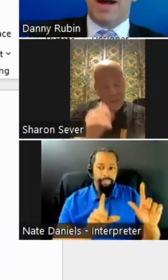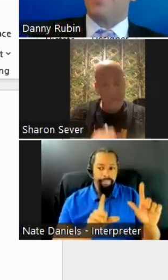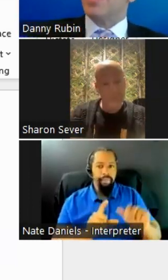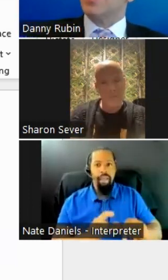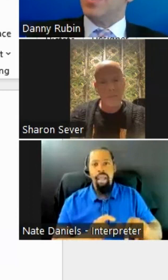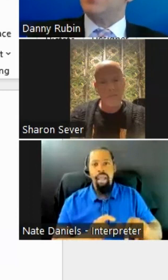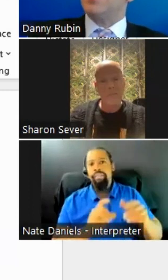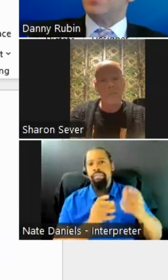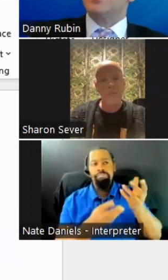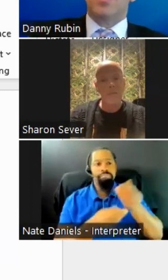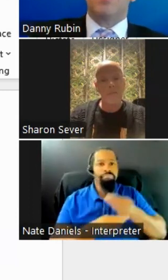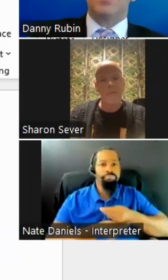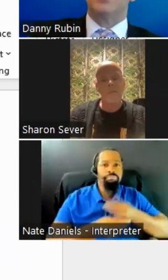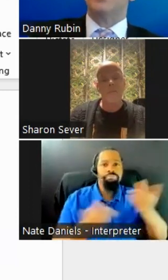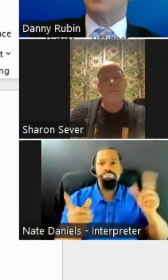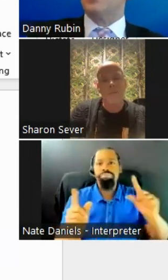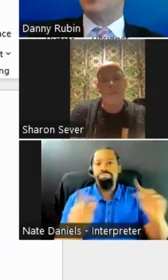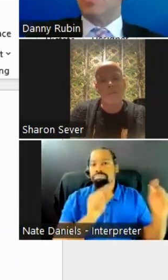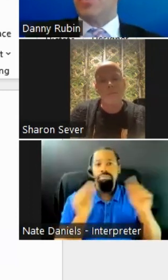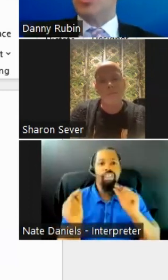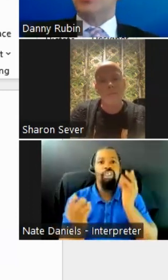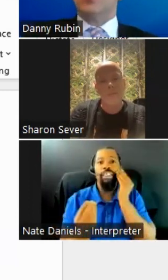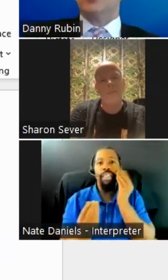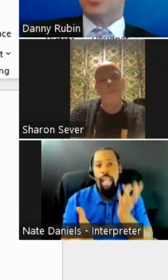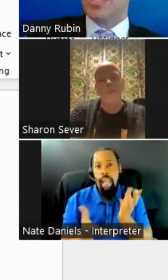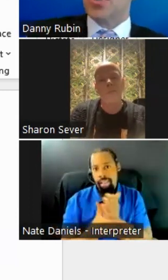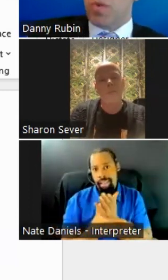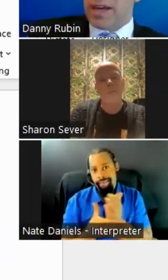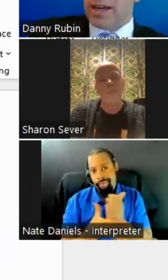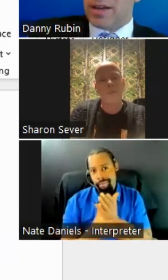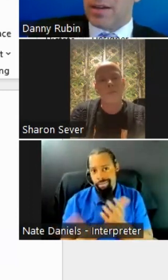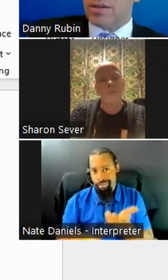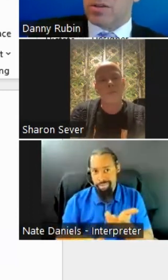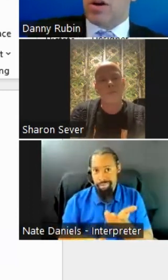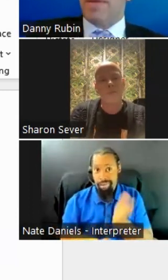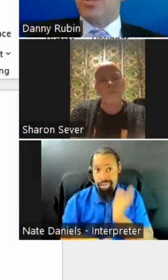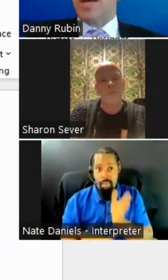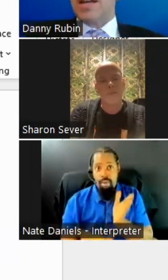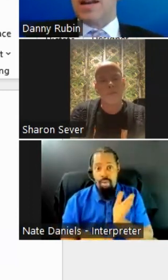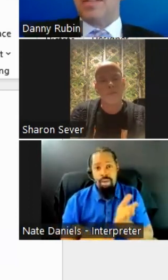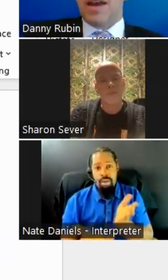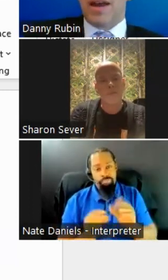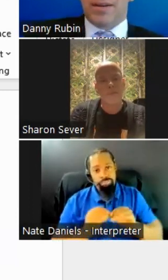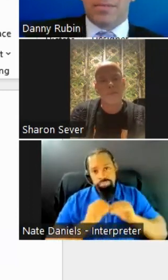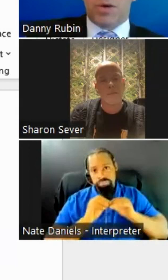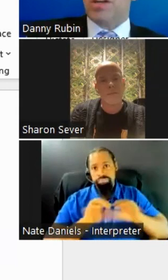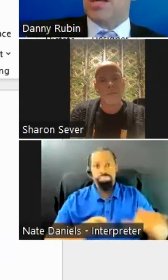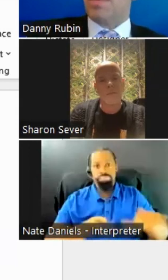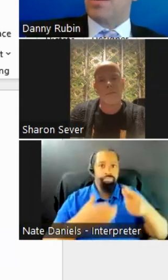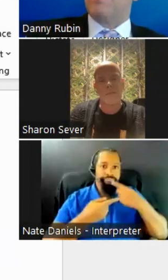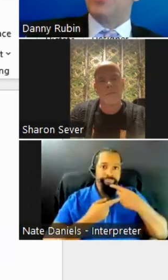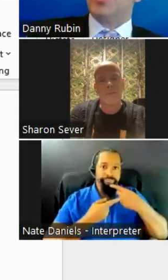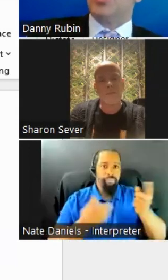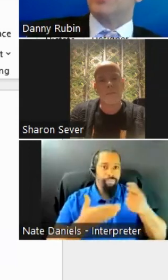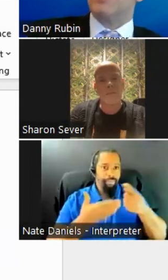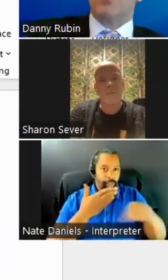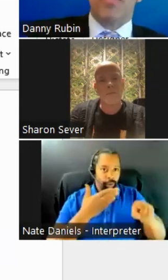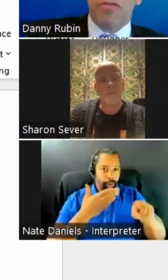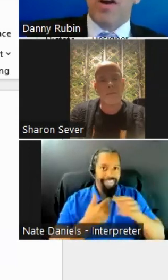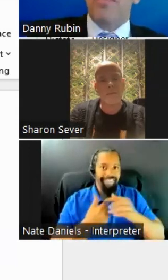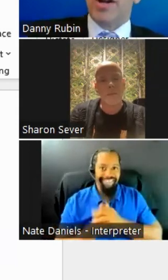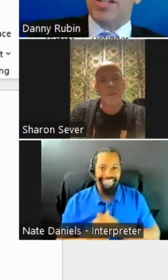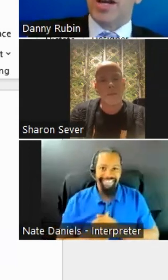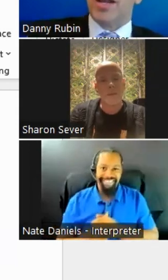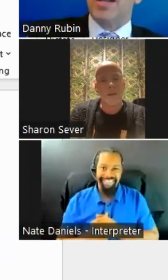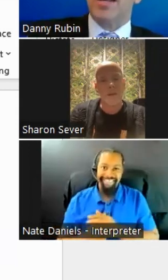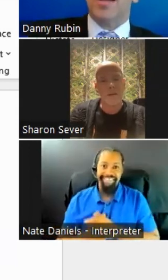school district about this contest. It is coming and it's officially launching next week. So I'll mention that again at the end, but I want to keep our conversation going today. But